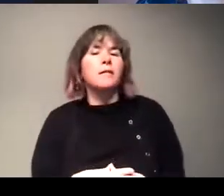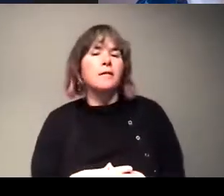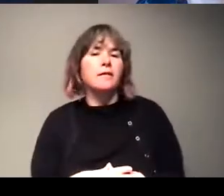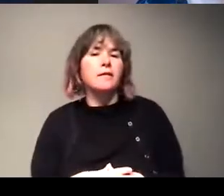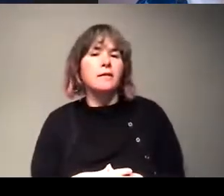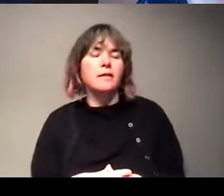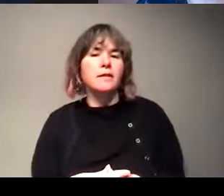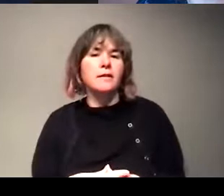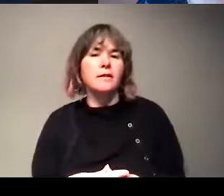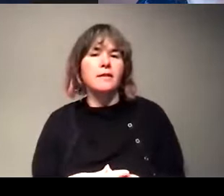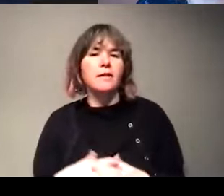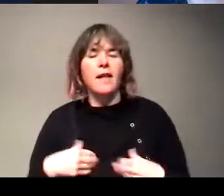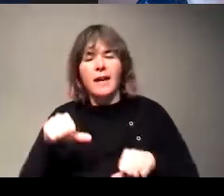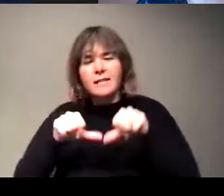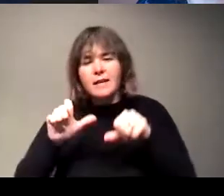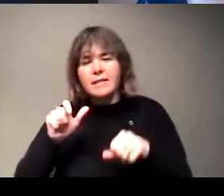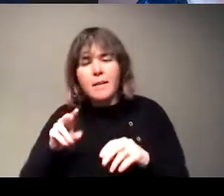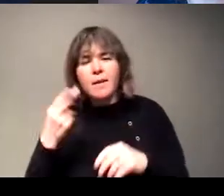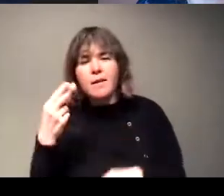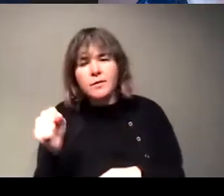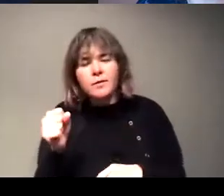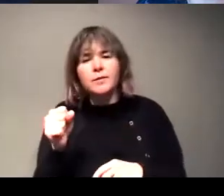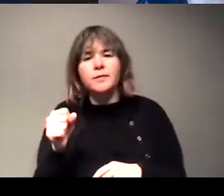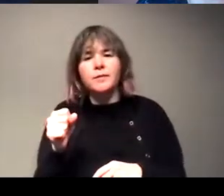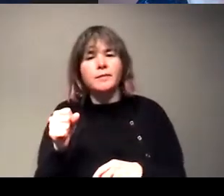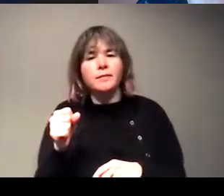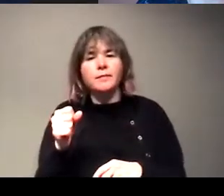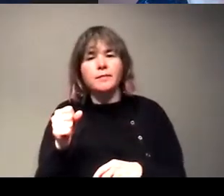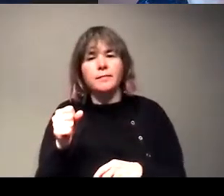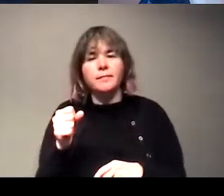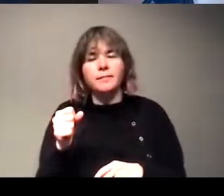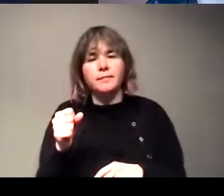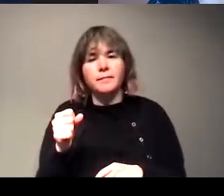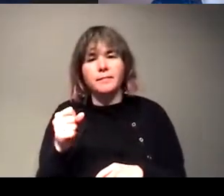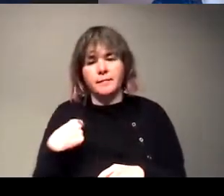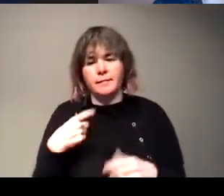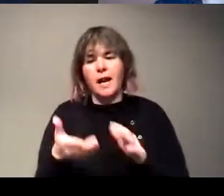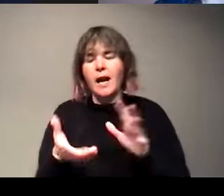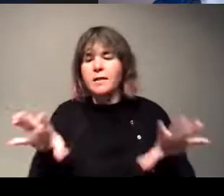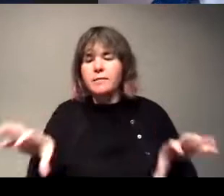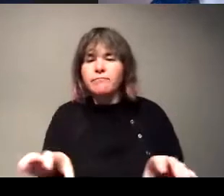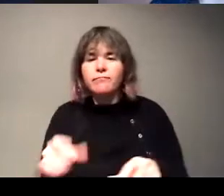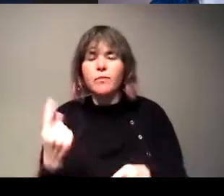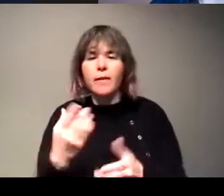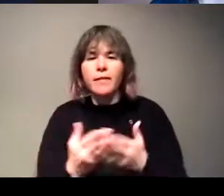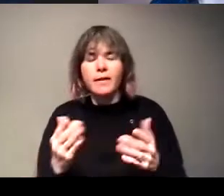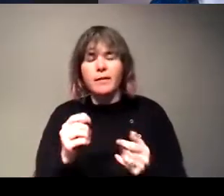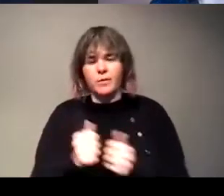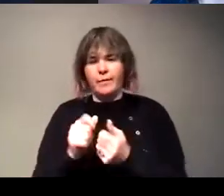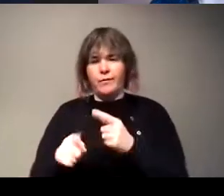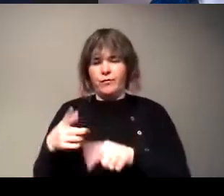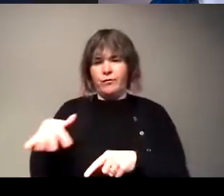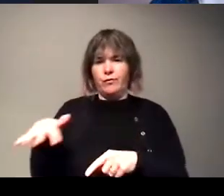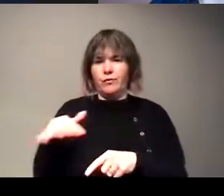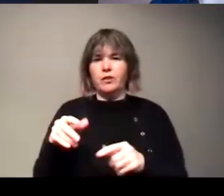this science club in high school, and then one thing that event that I organized was like with my friends was this Star